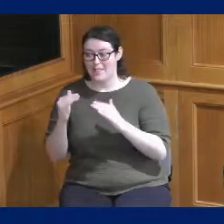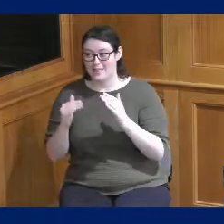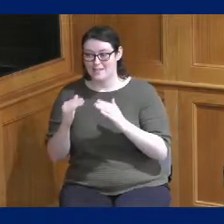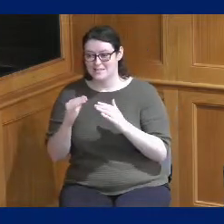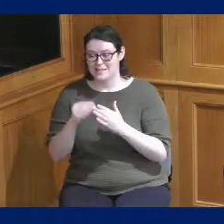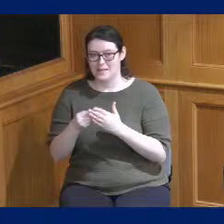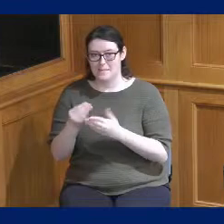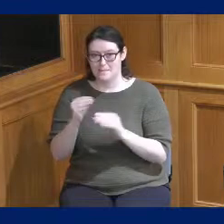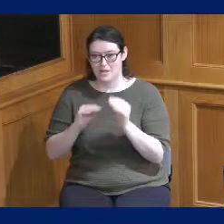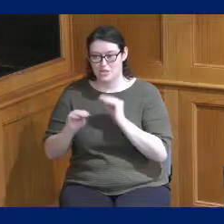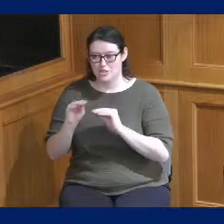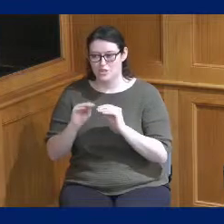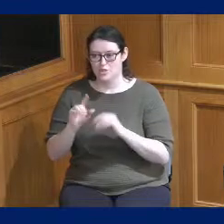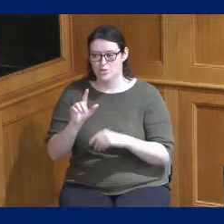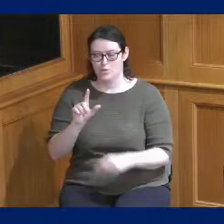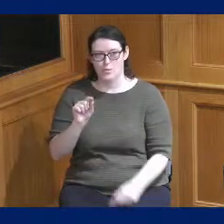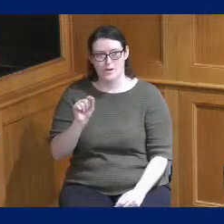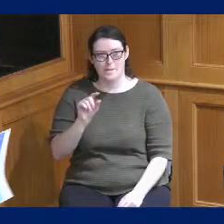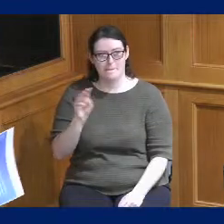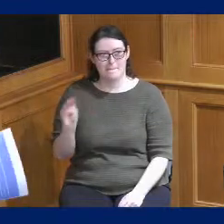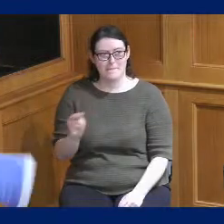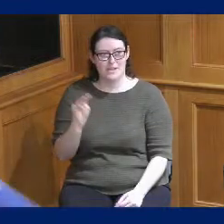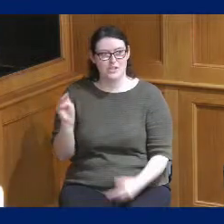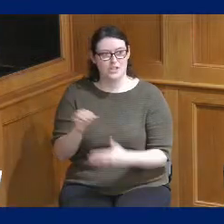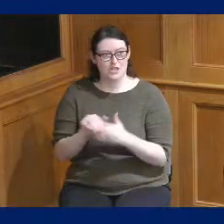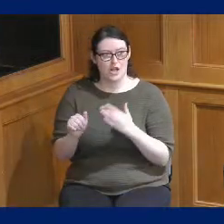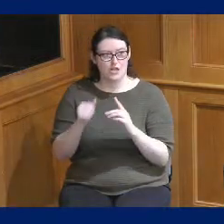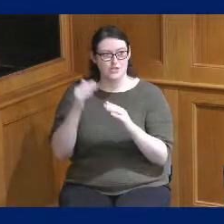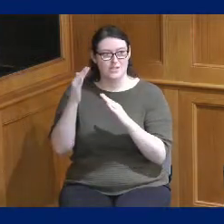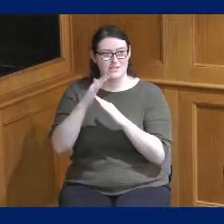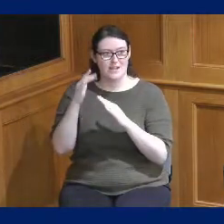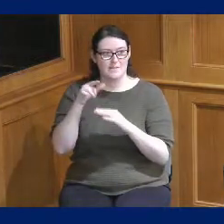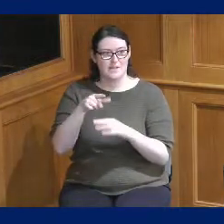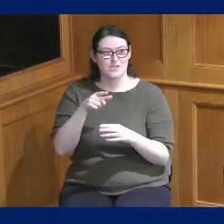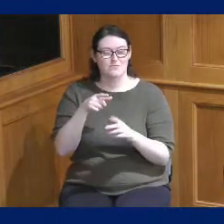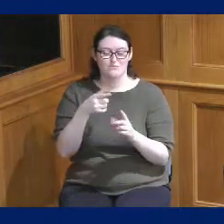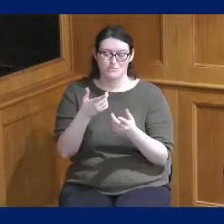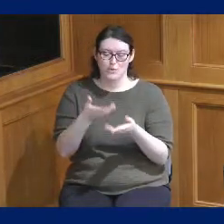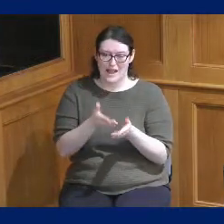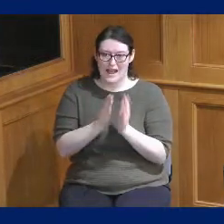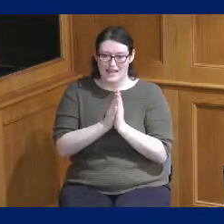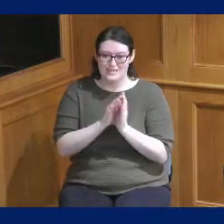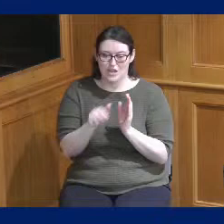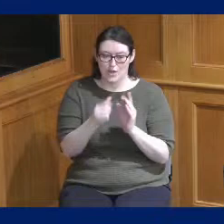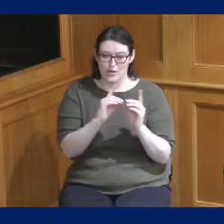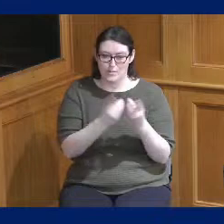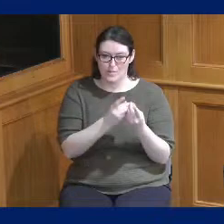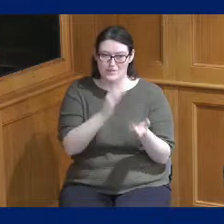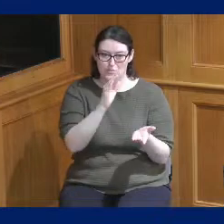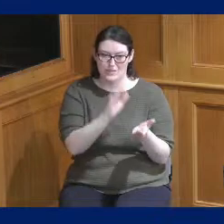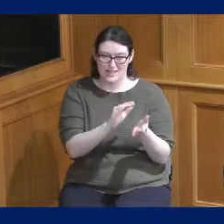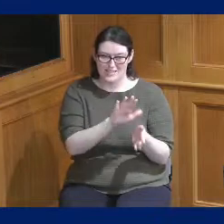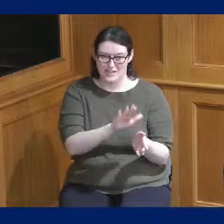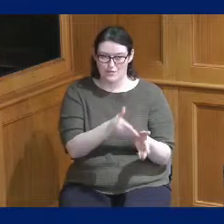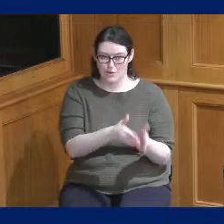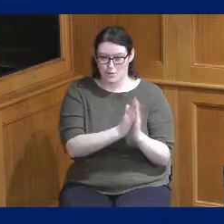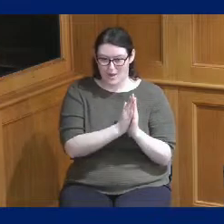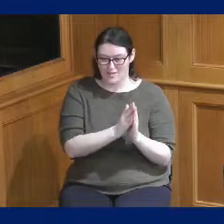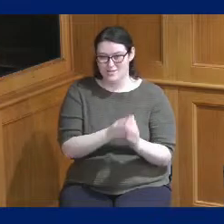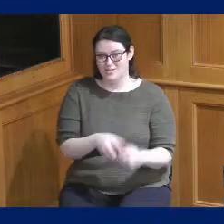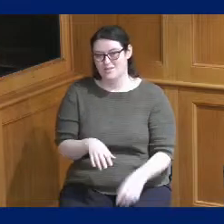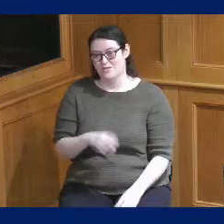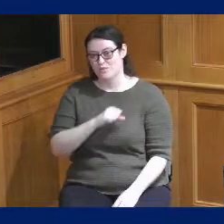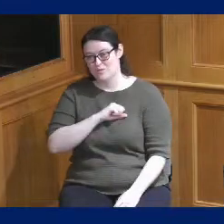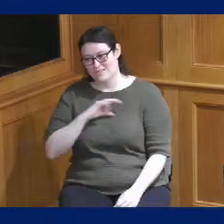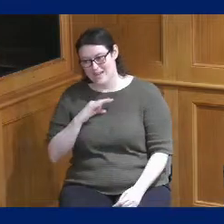$20 million right off the top was targeted reductions to requests of departments, staffing programs, et cetera.